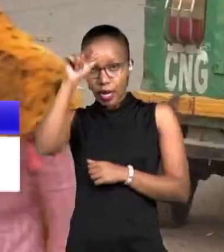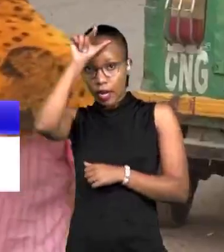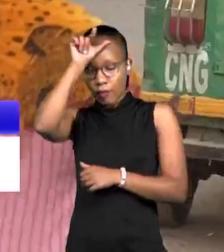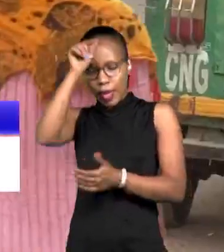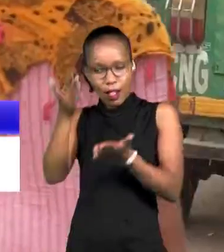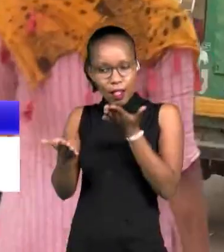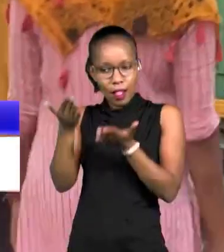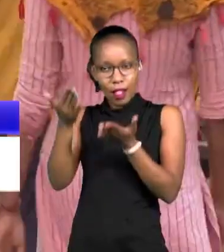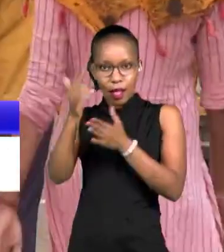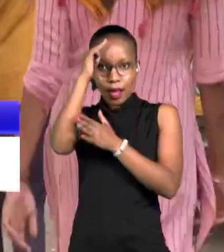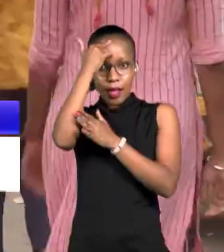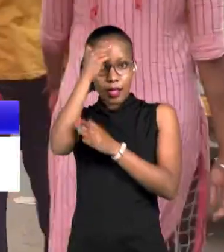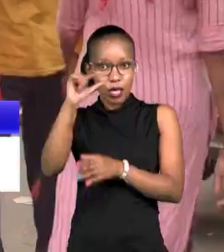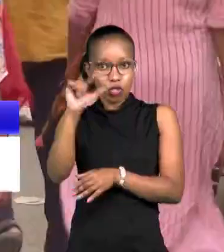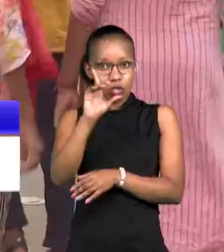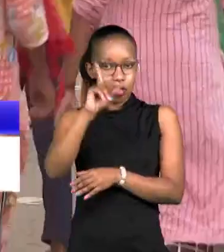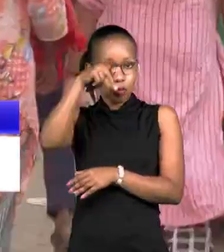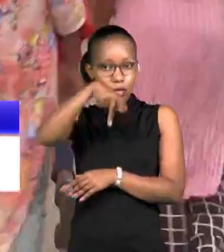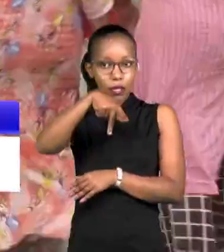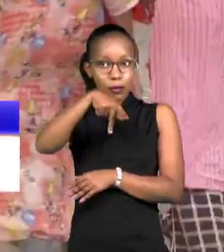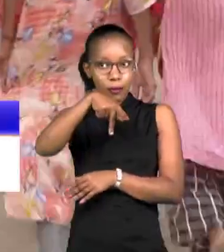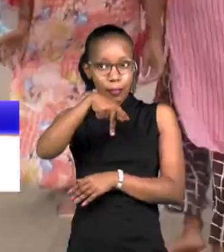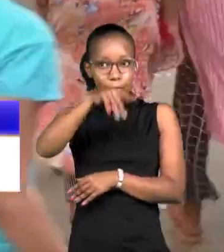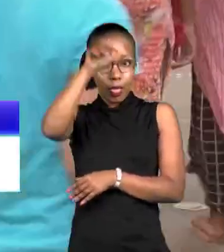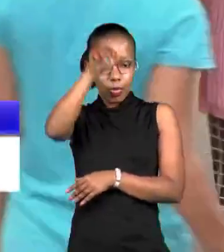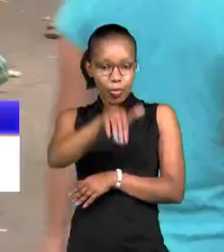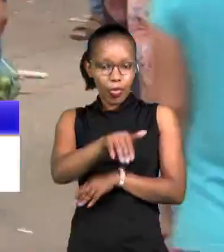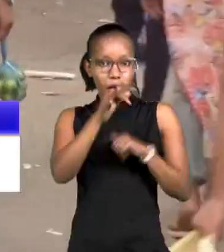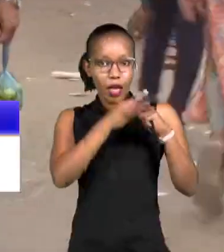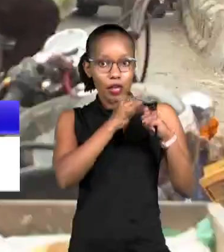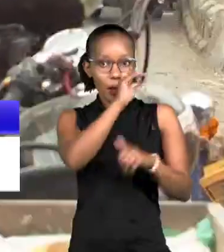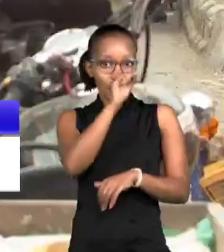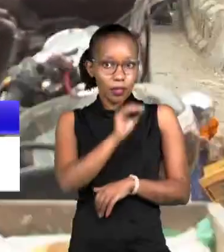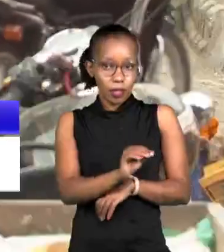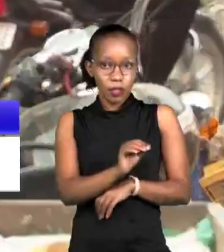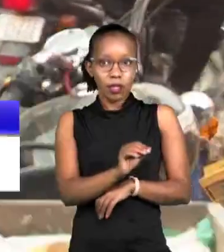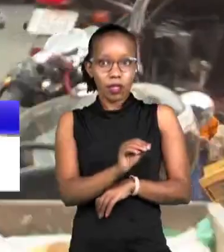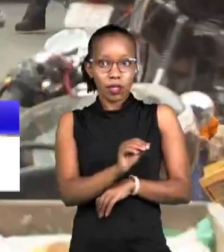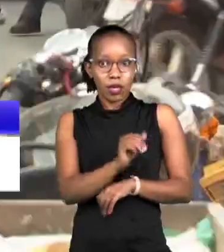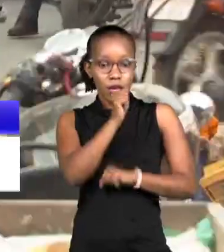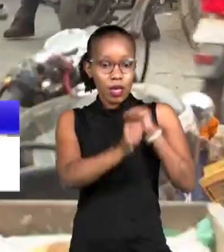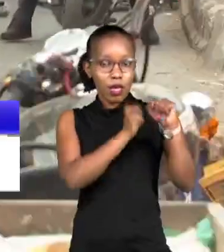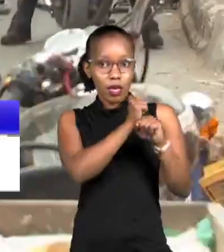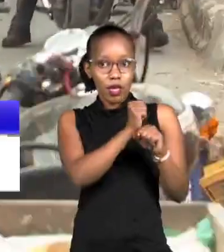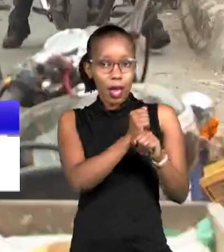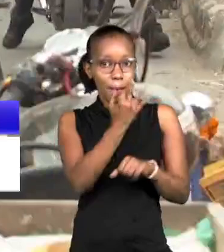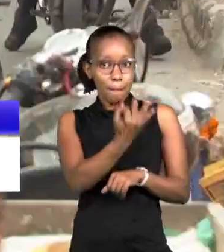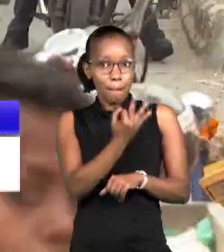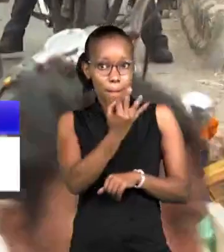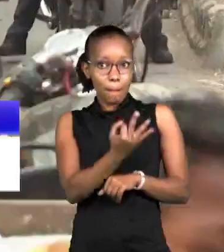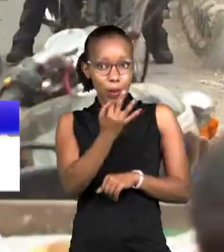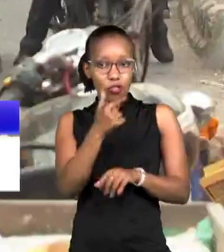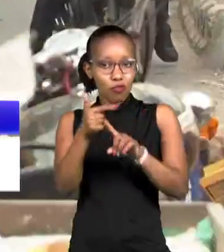estimates that India's gross domestic product (GDP) shrunk by 8% in the year ended March, its biggest contraction